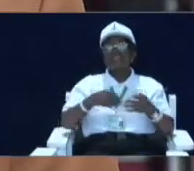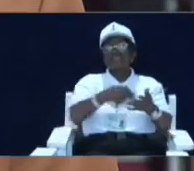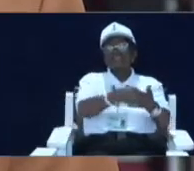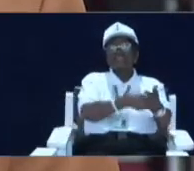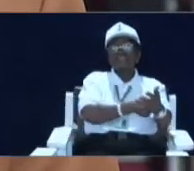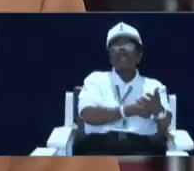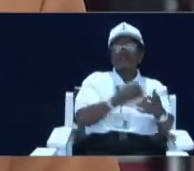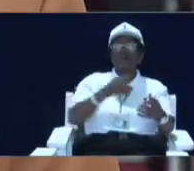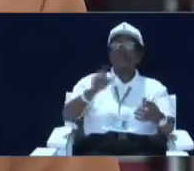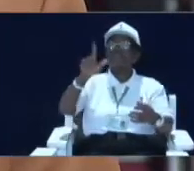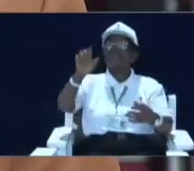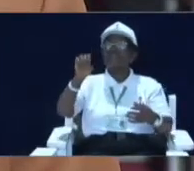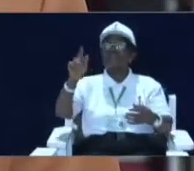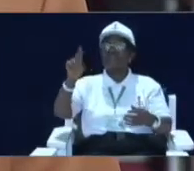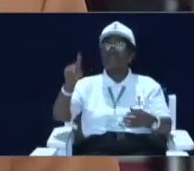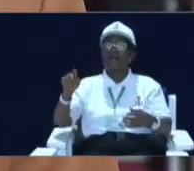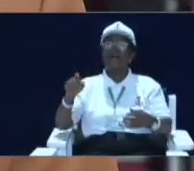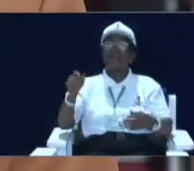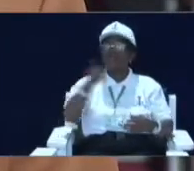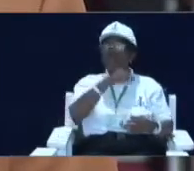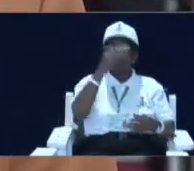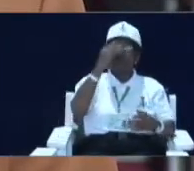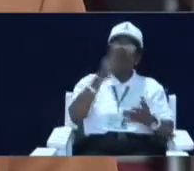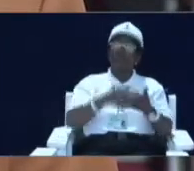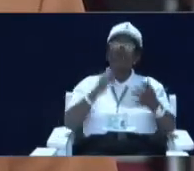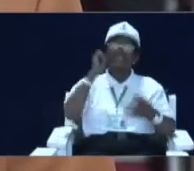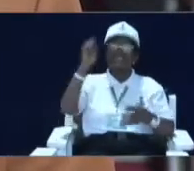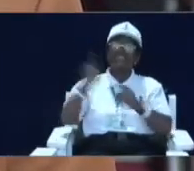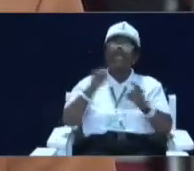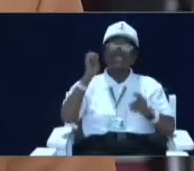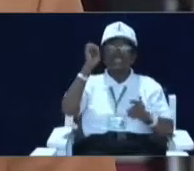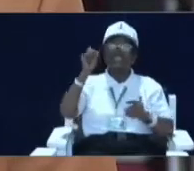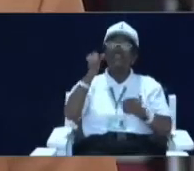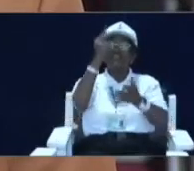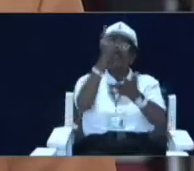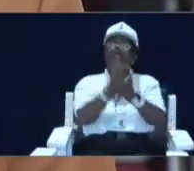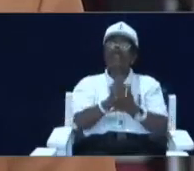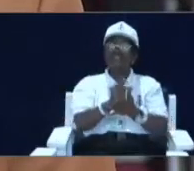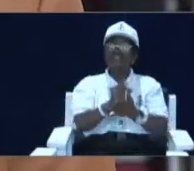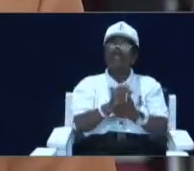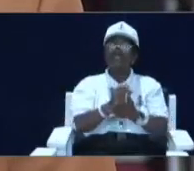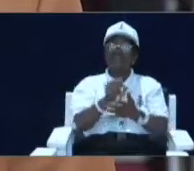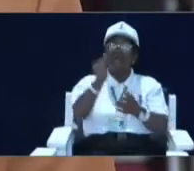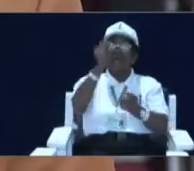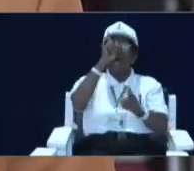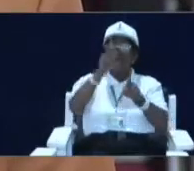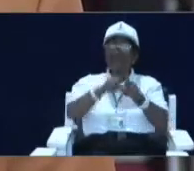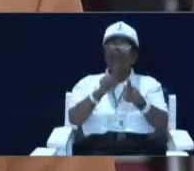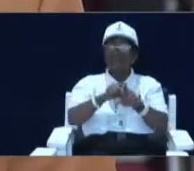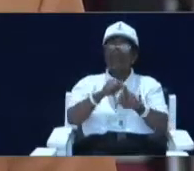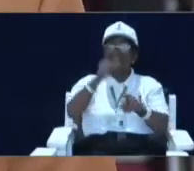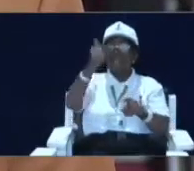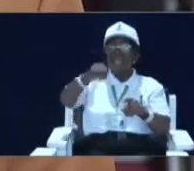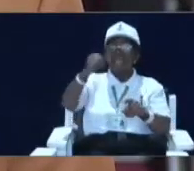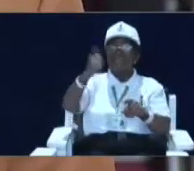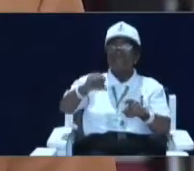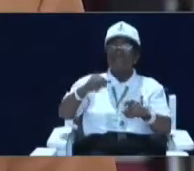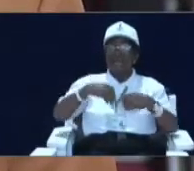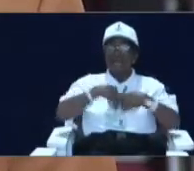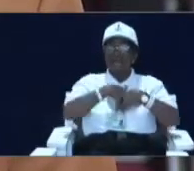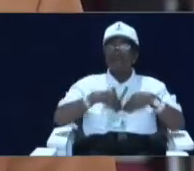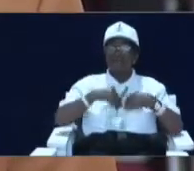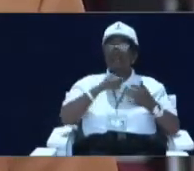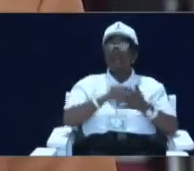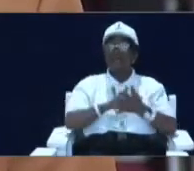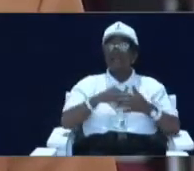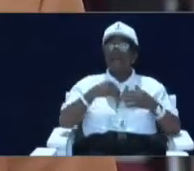what he did? He reached an agreement. Any animal that has stripes